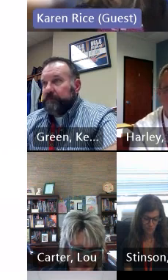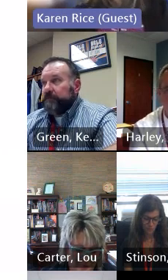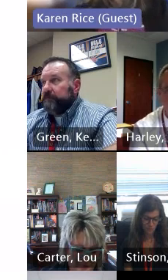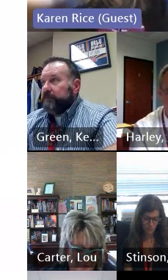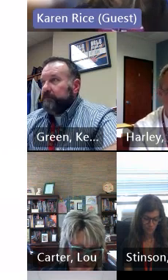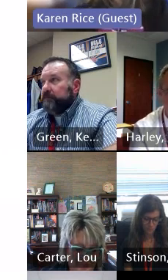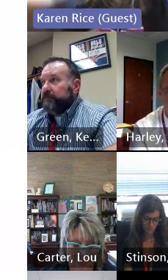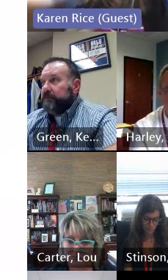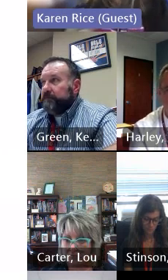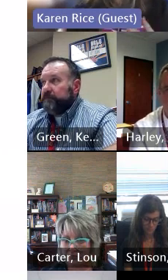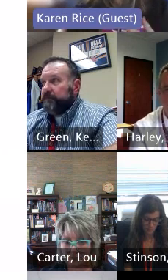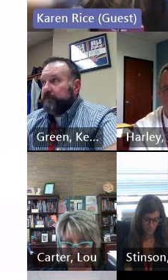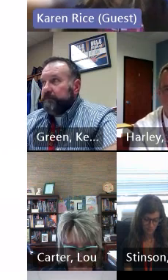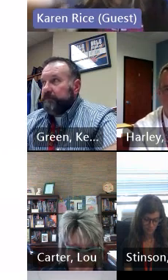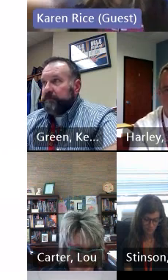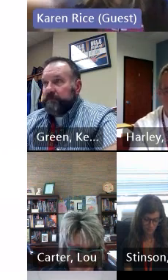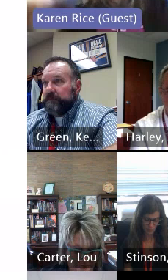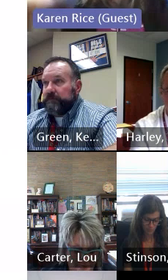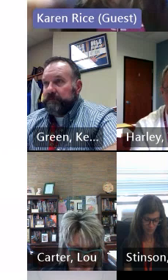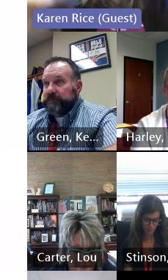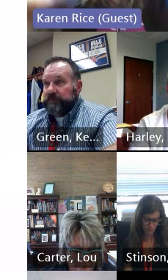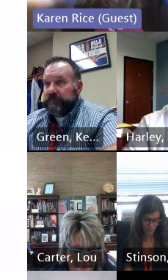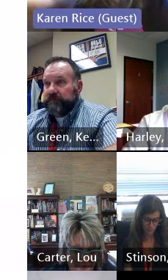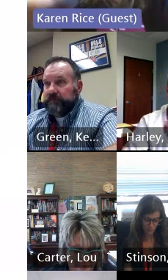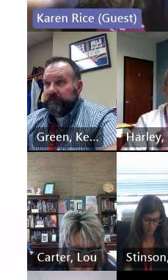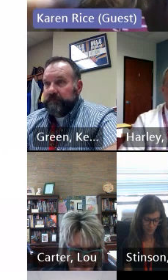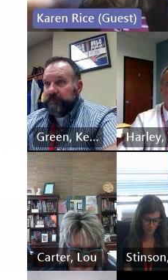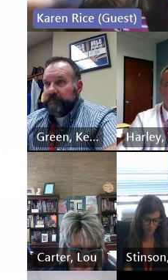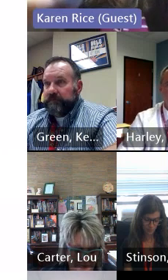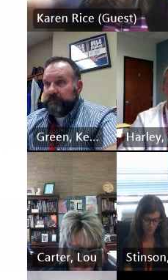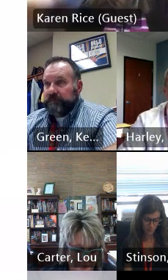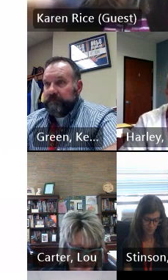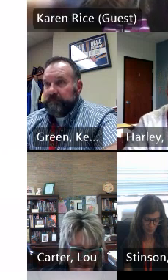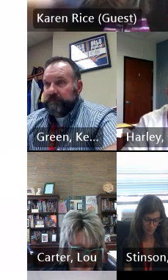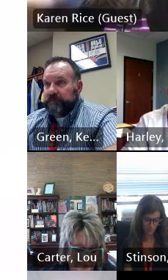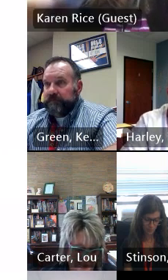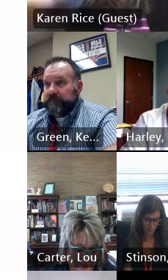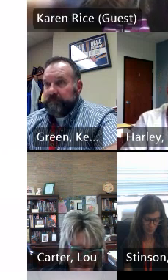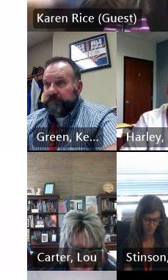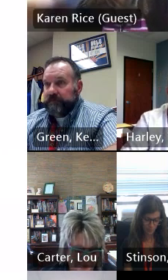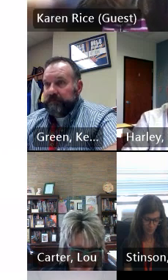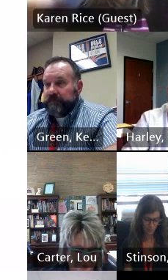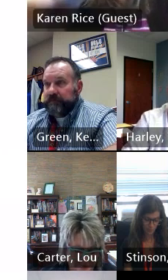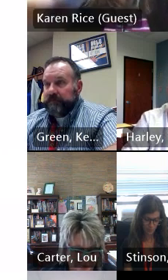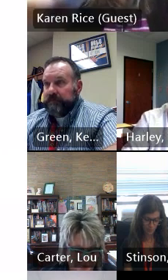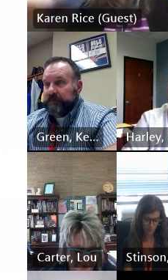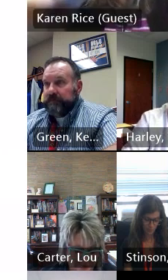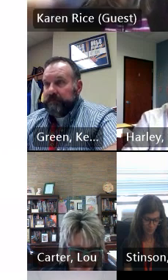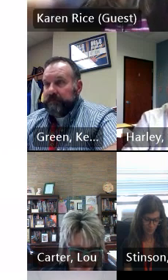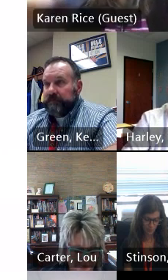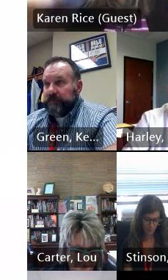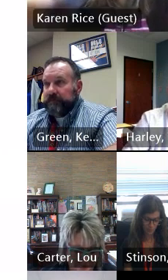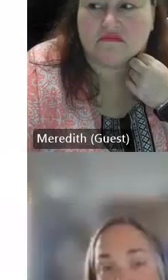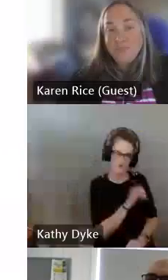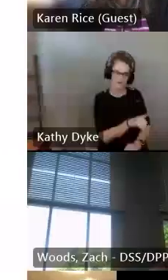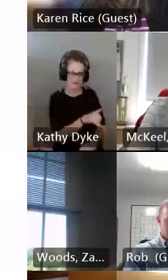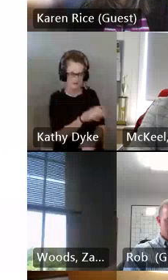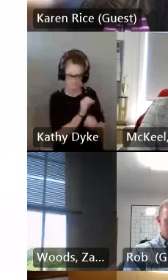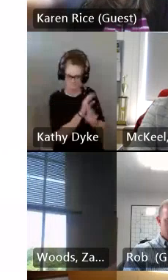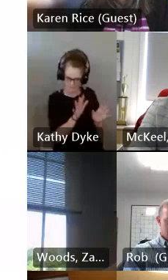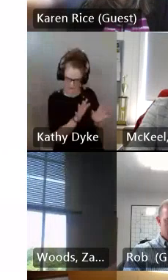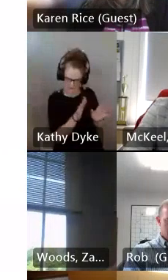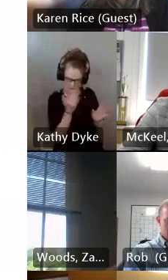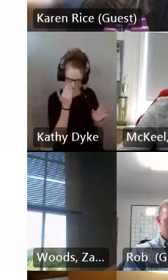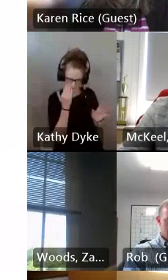for our families, or things like that. So it's also a way to kind of plan for some of those future needs. I appreciate that. And just to be clear,